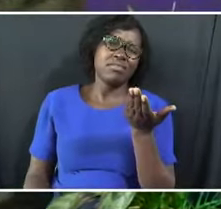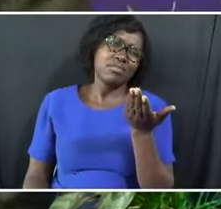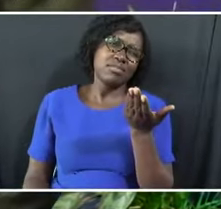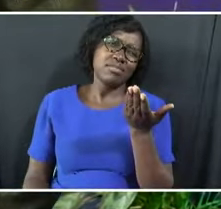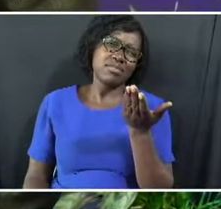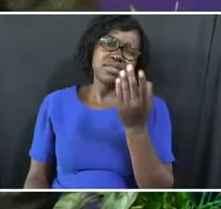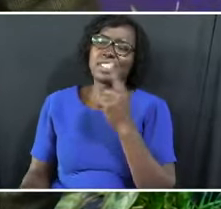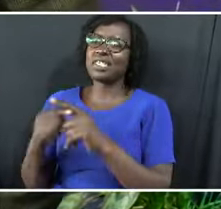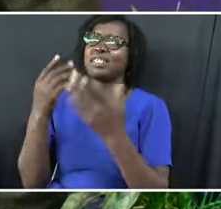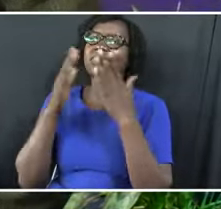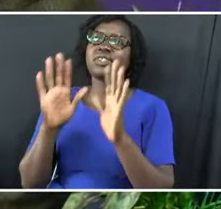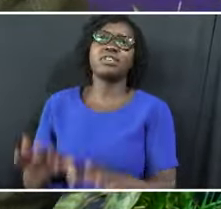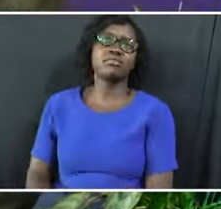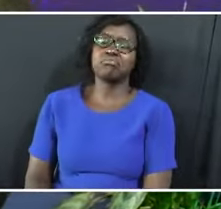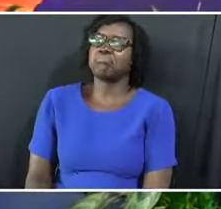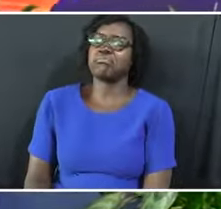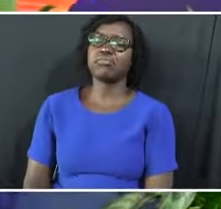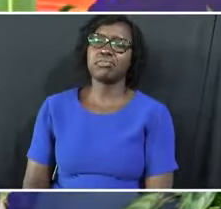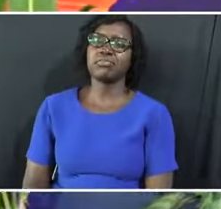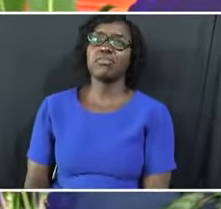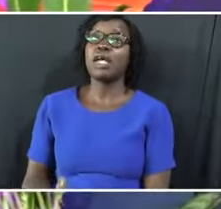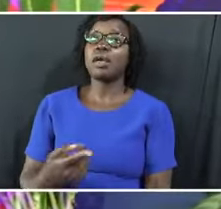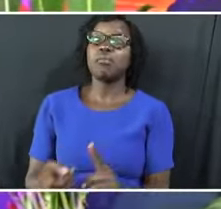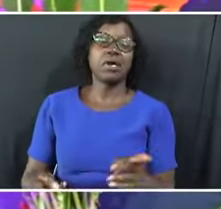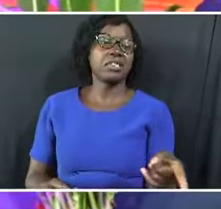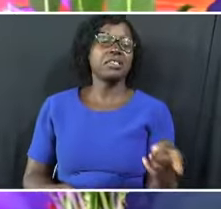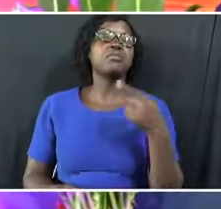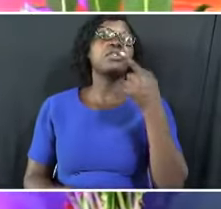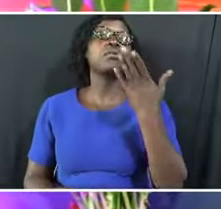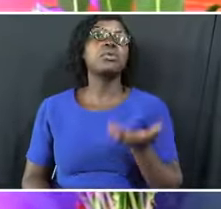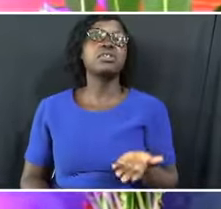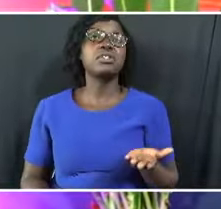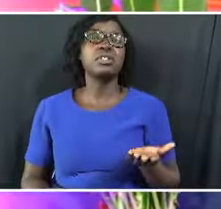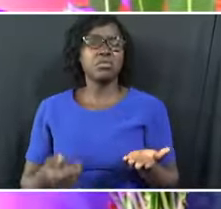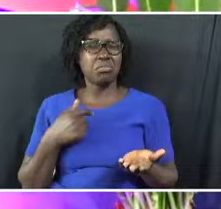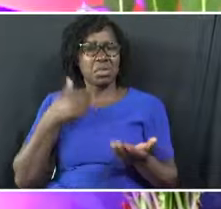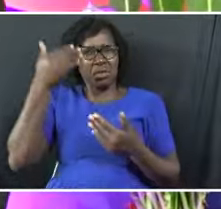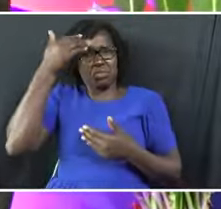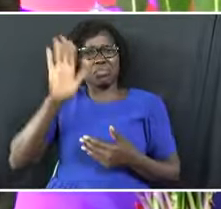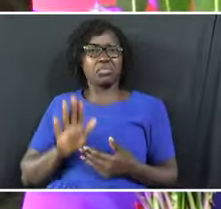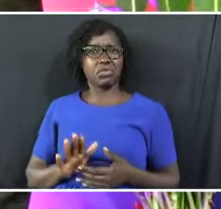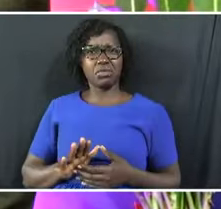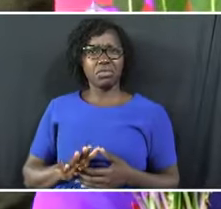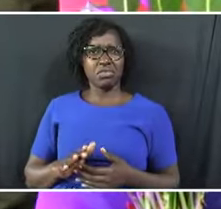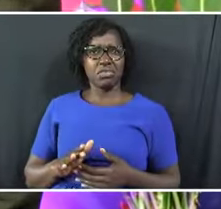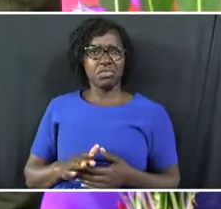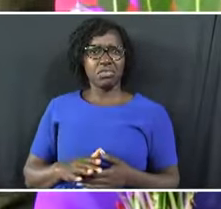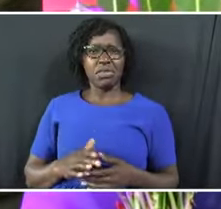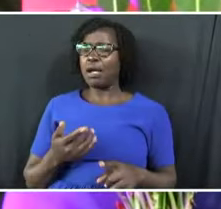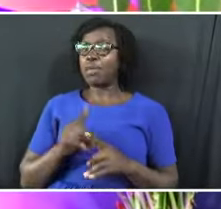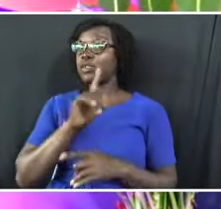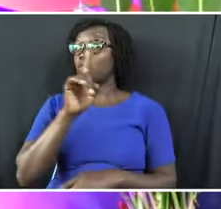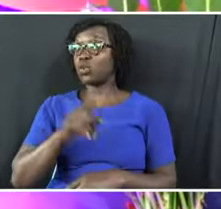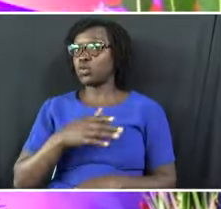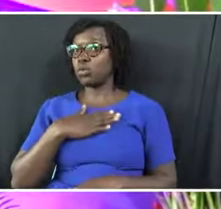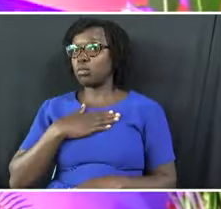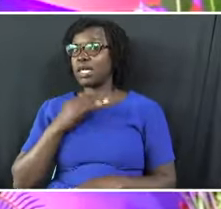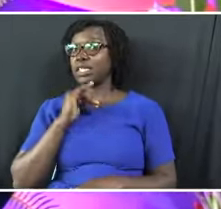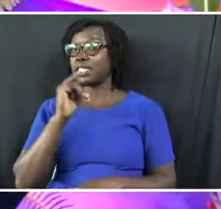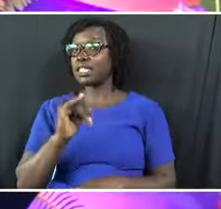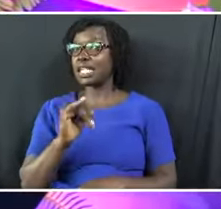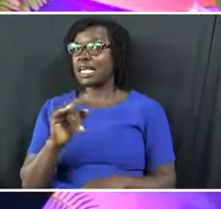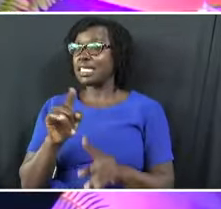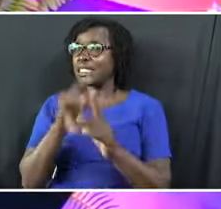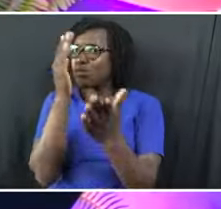I've killed him. But Cain said, I don't know. But my question is this